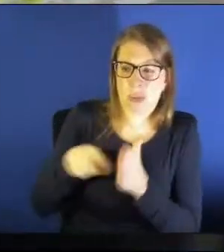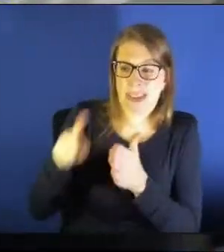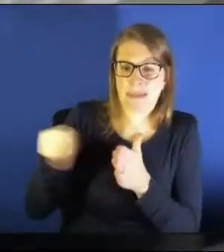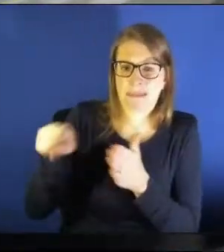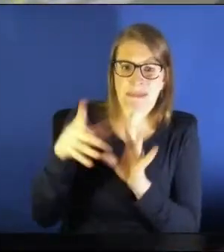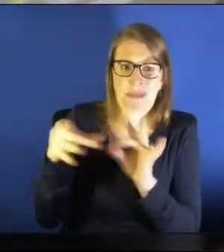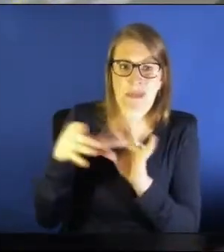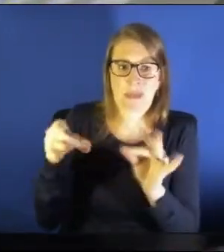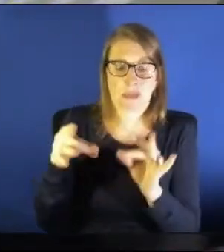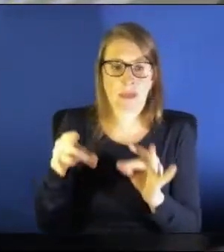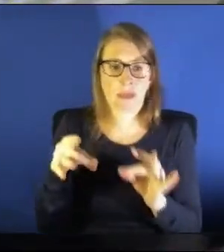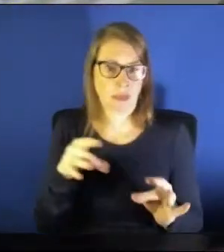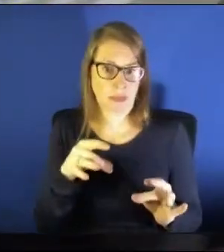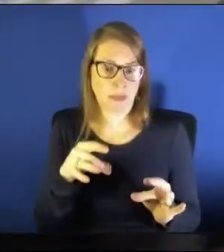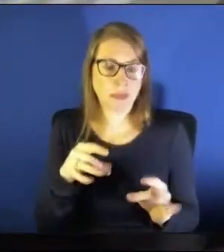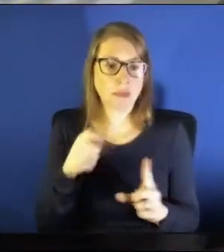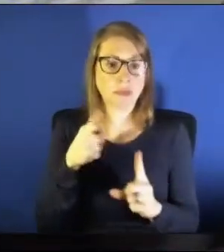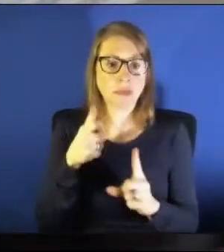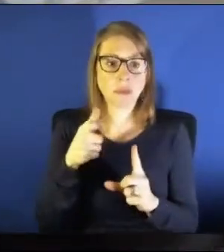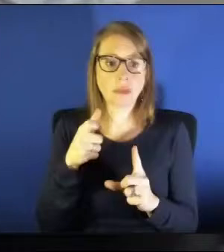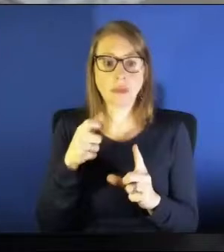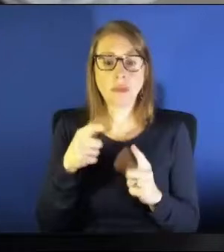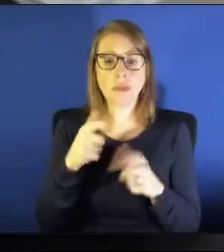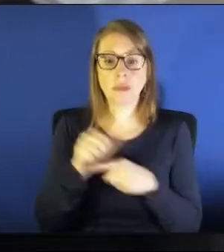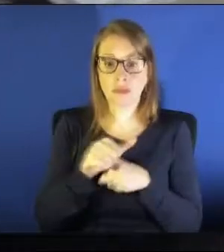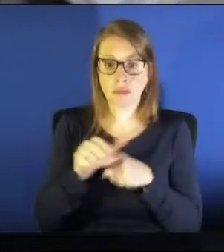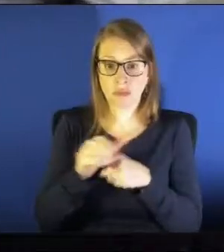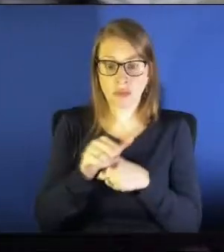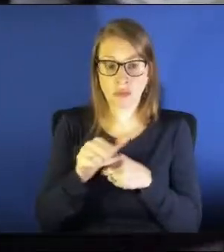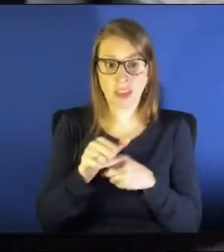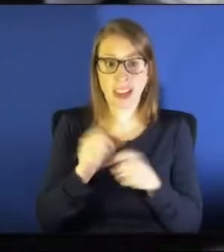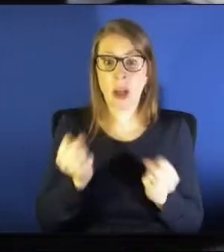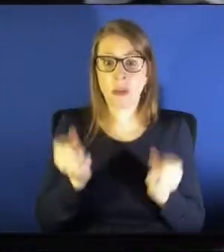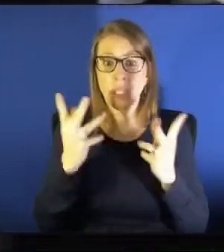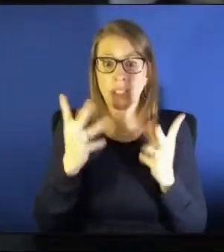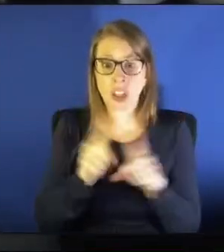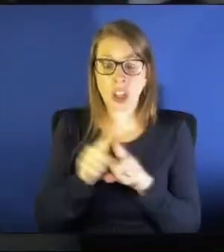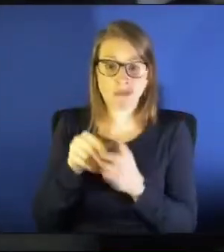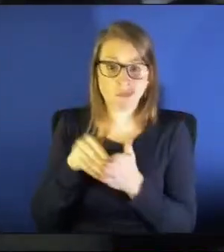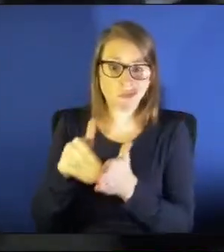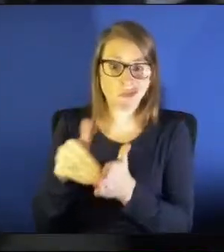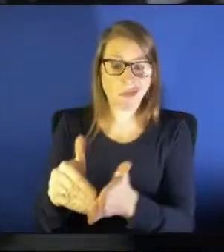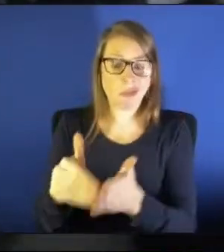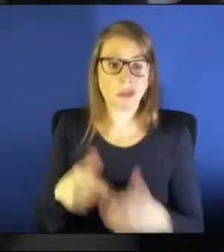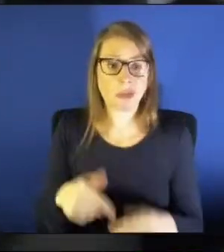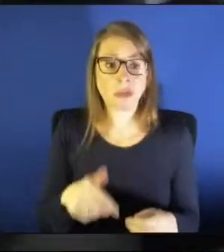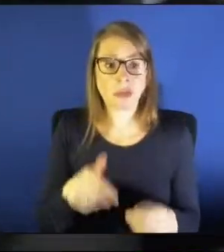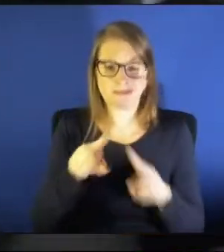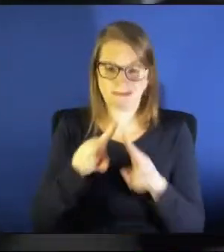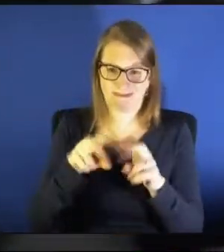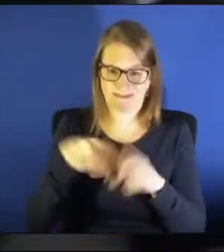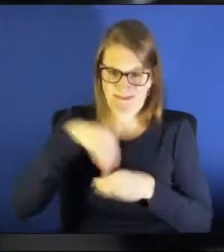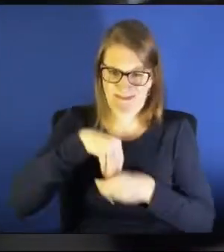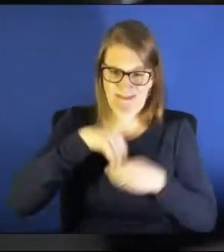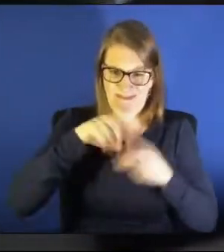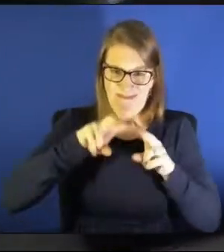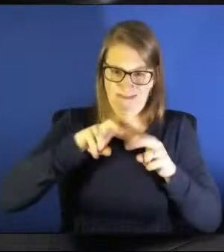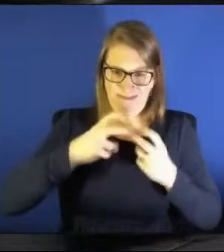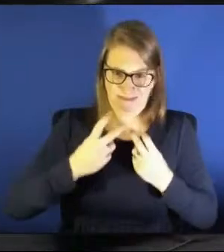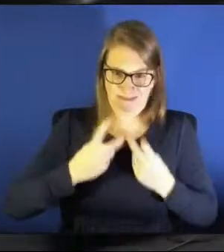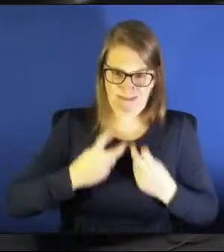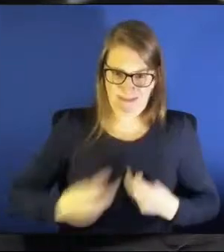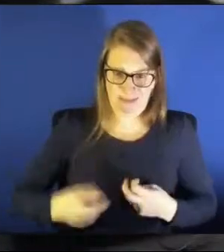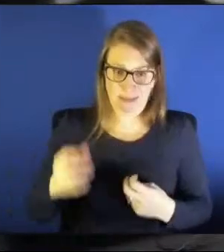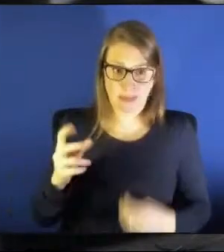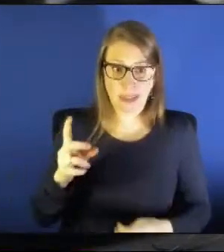you go through, your training volume and frequency, this allows us to kind of look intrinsically and see things like your